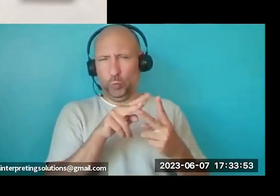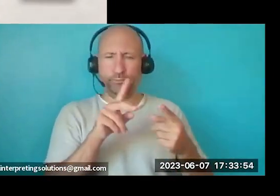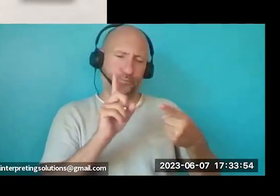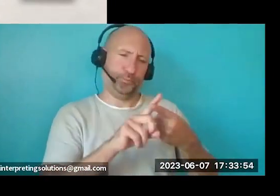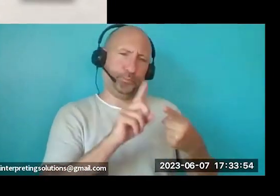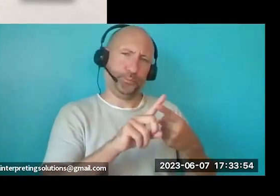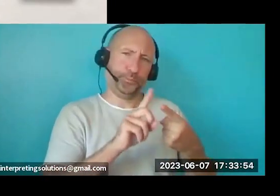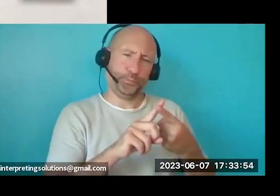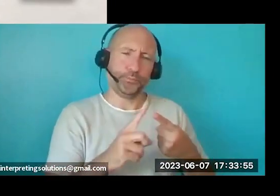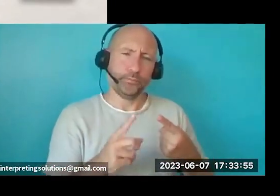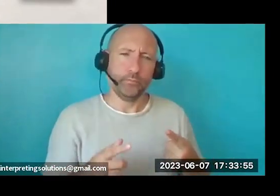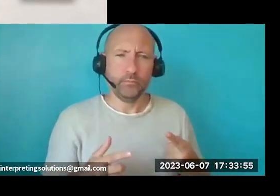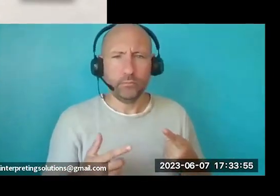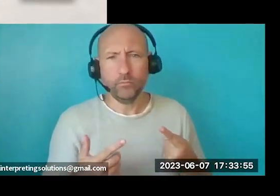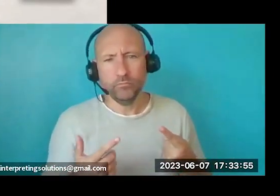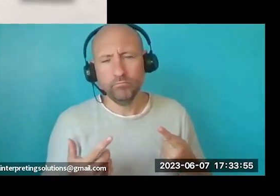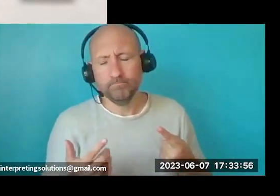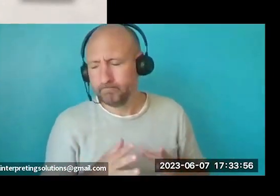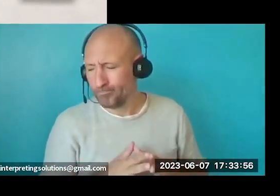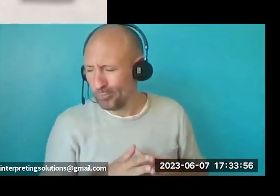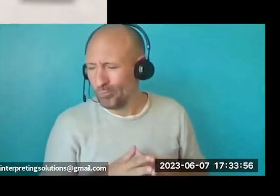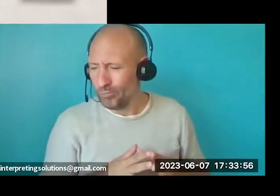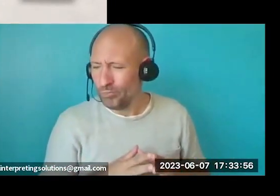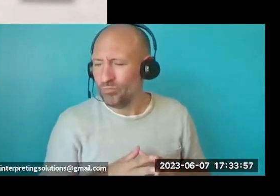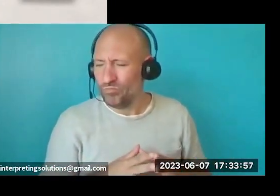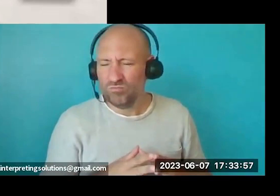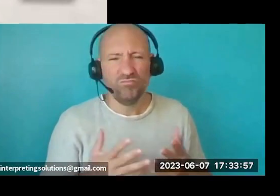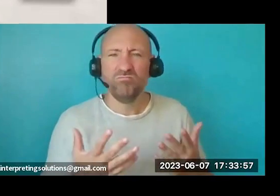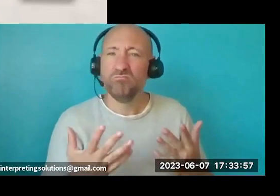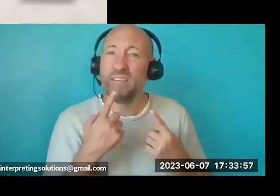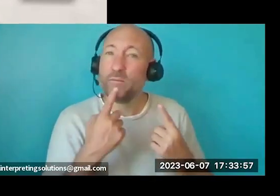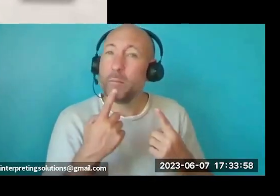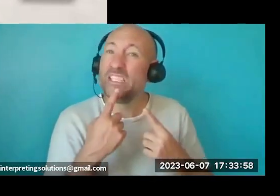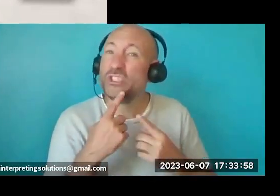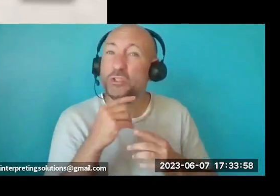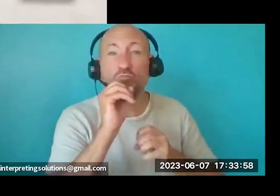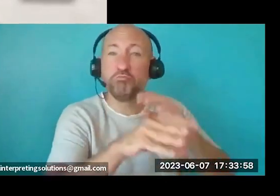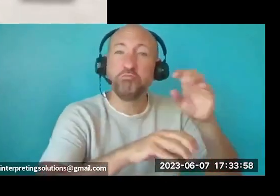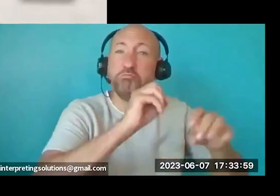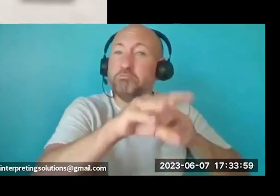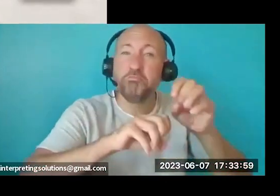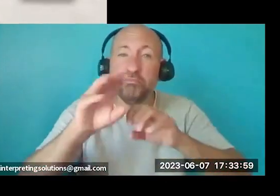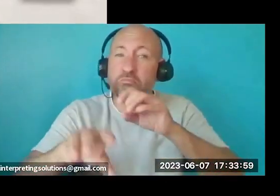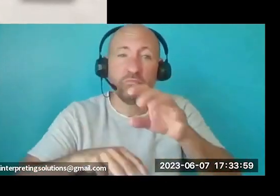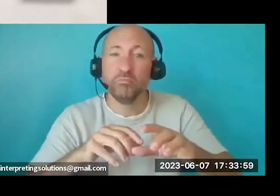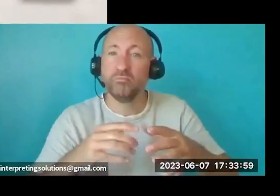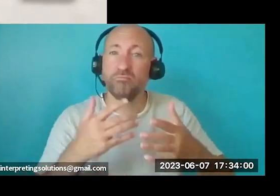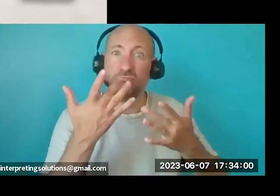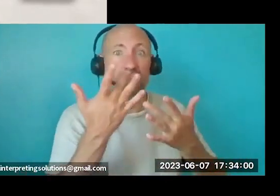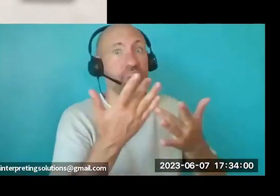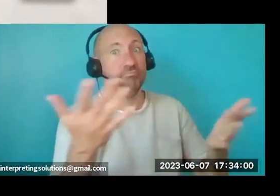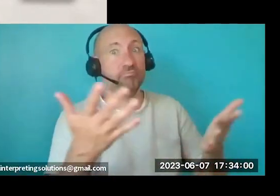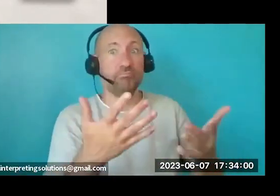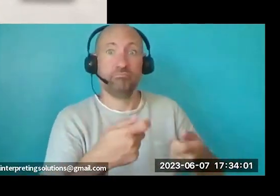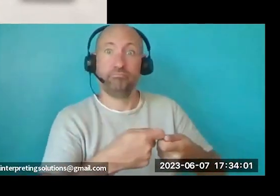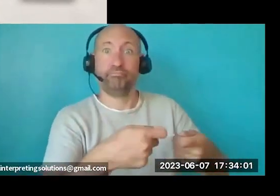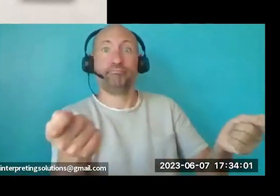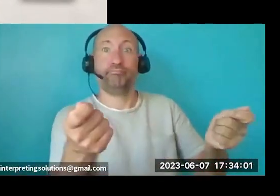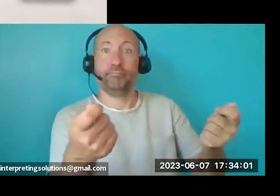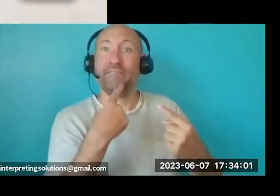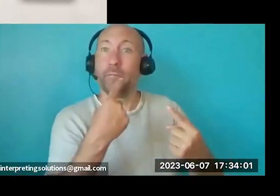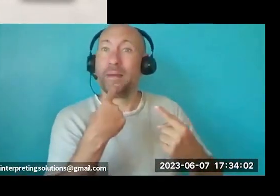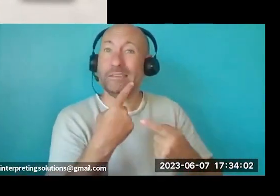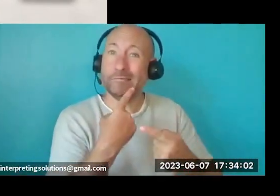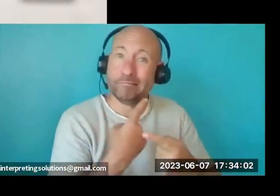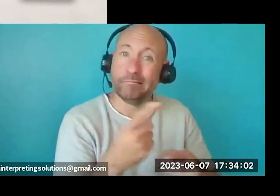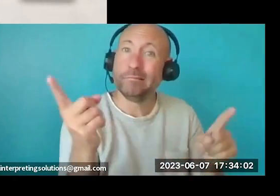I think there's a lot about information and what information we're providing for people about the